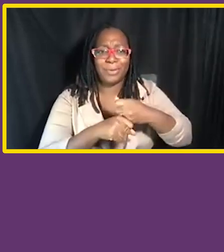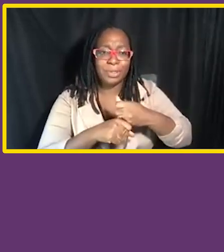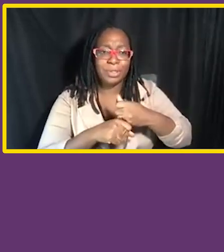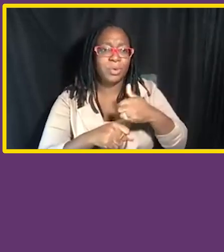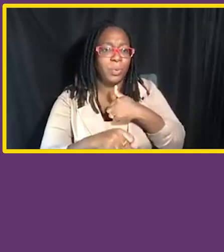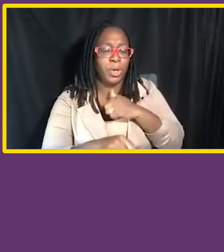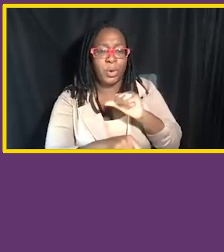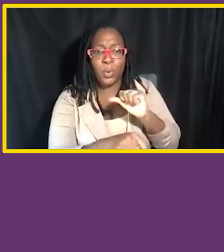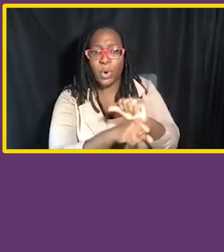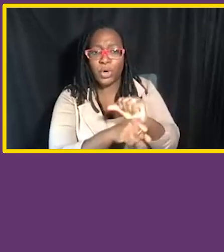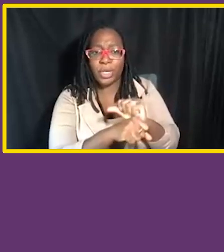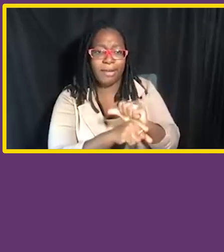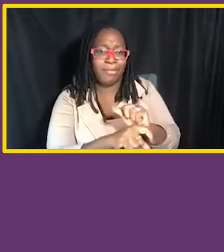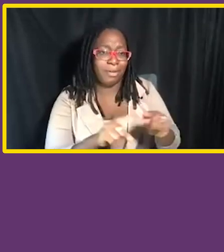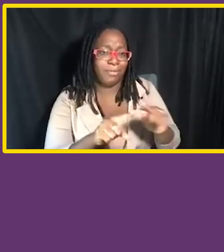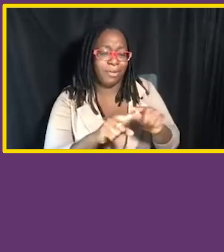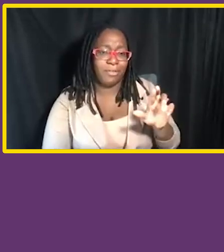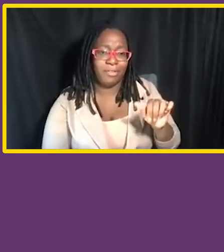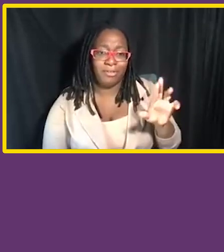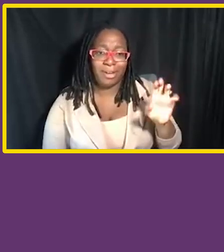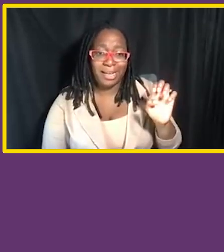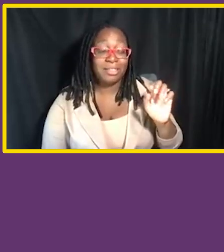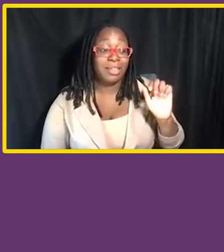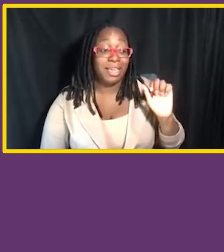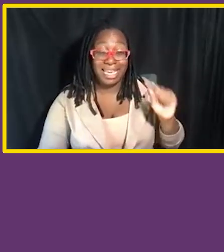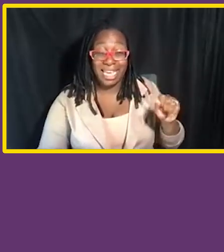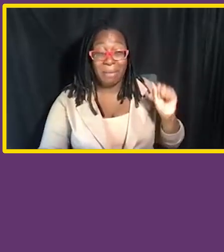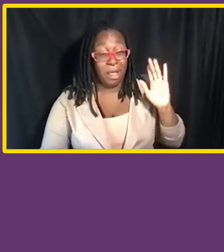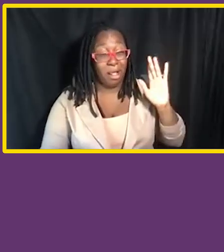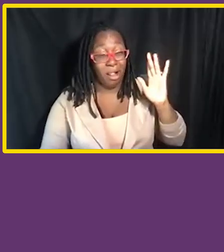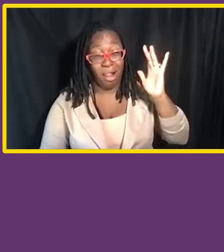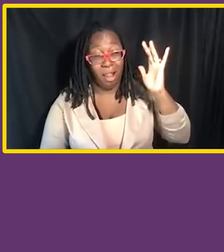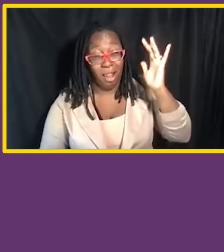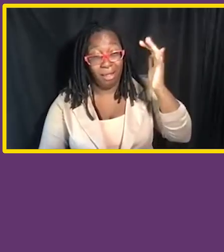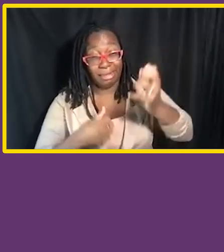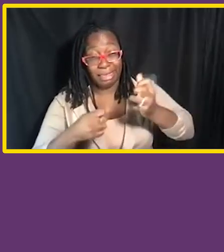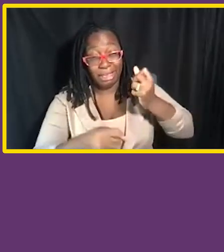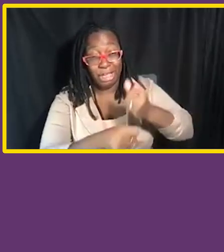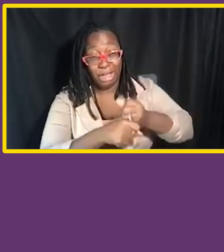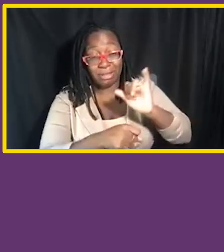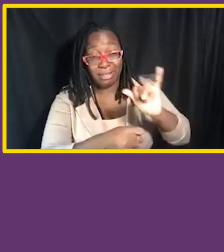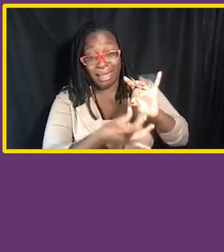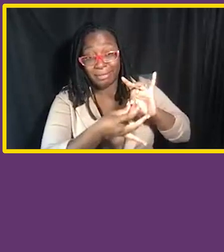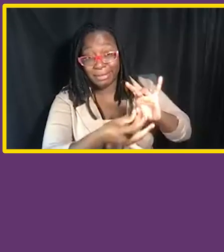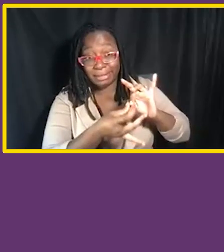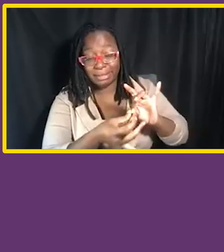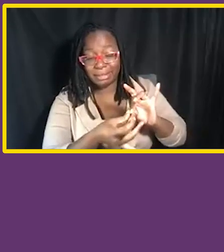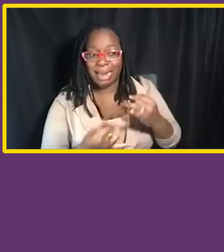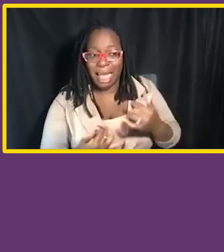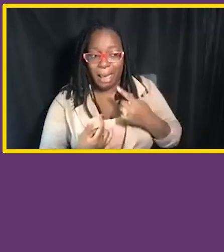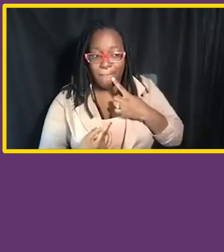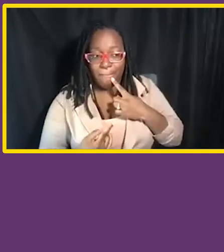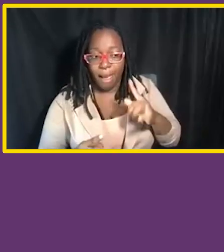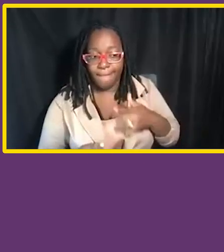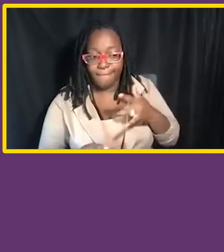be years into that relationship where I feel as though I can trust them enough